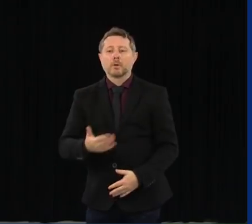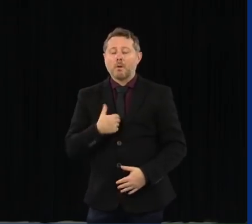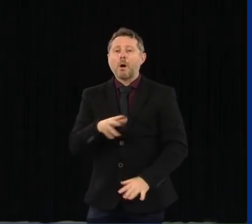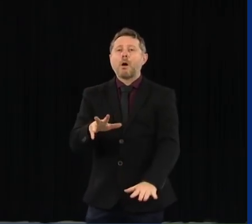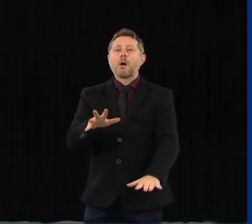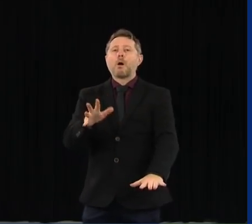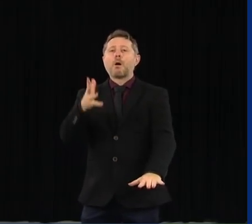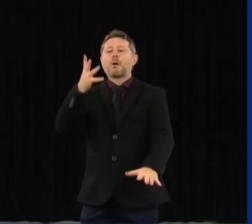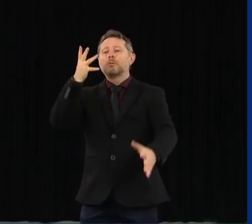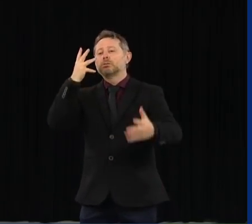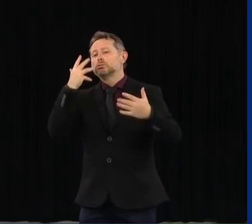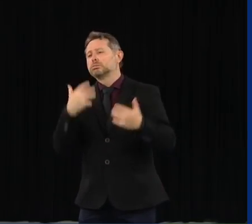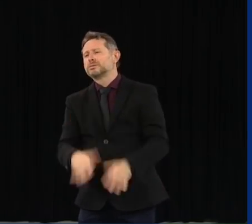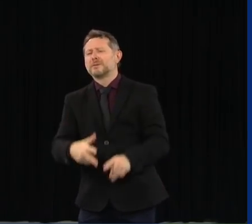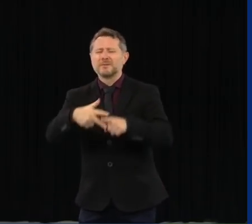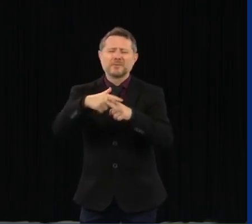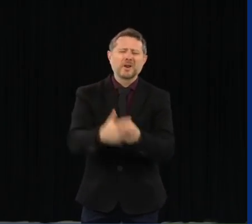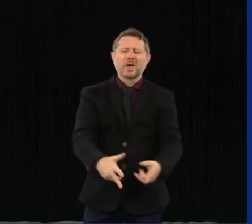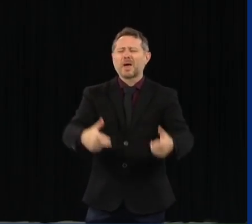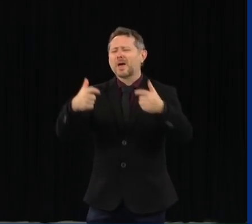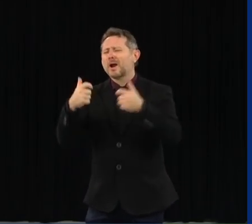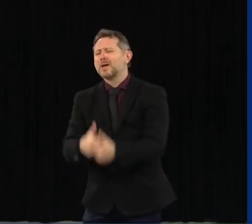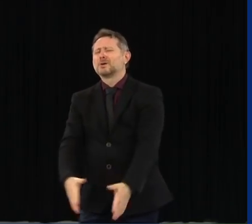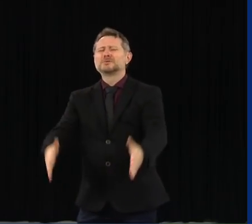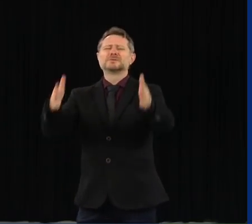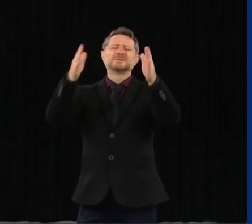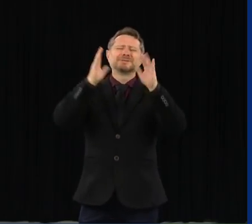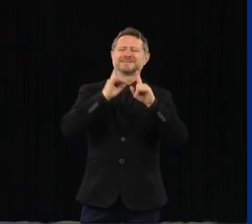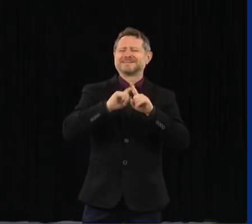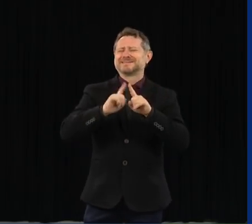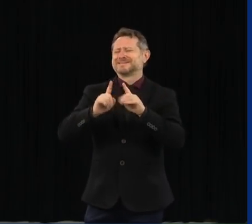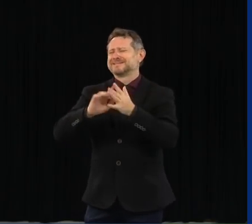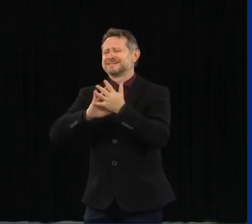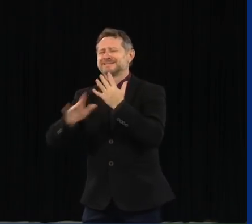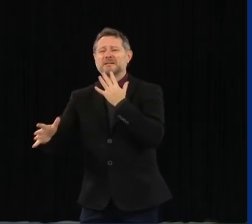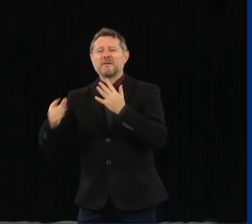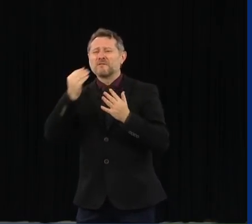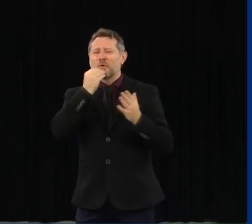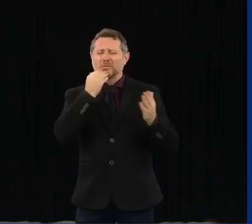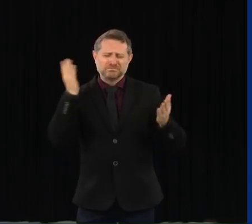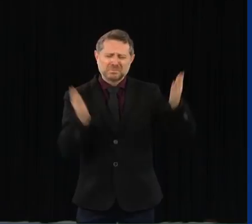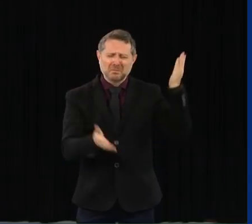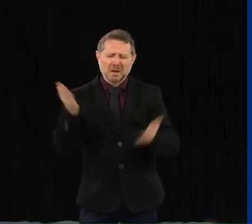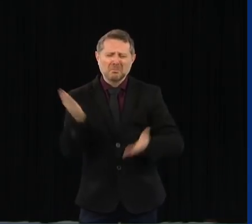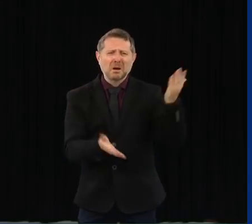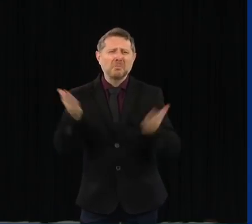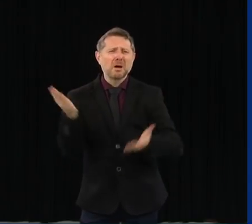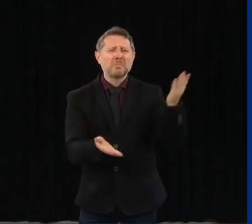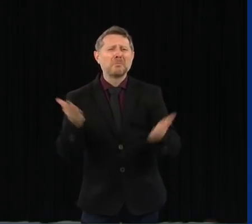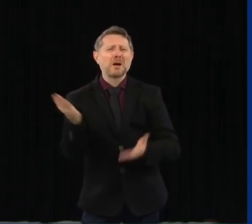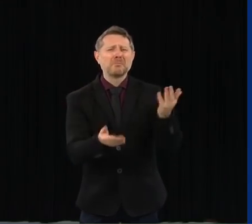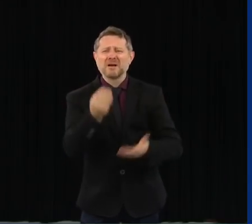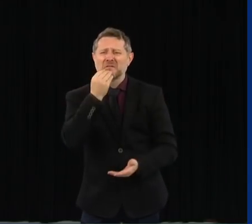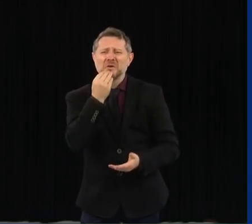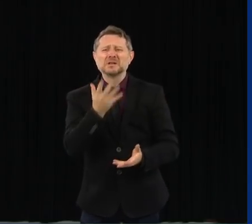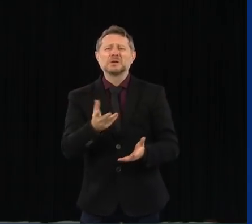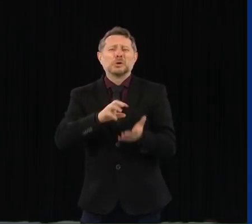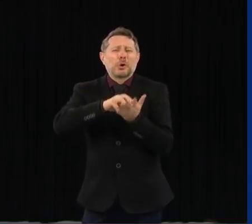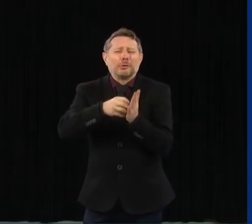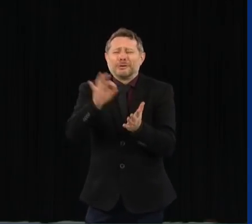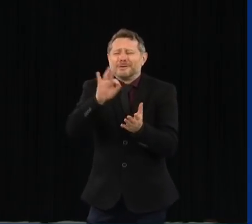Tradesmen bringing tools, people bringing food, people bringing trays of cookies,